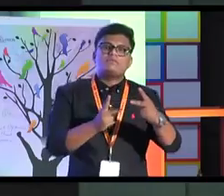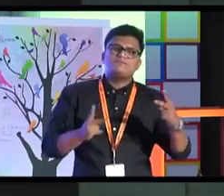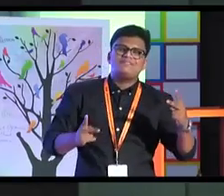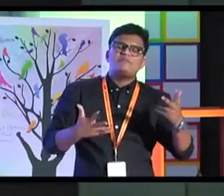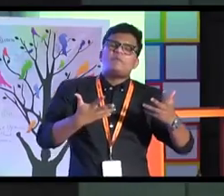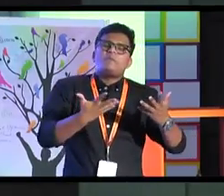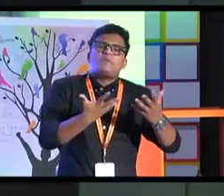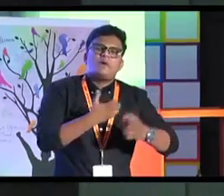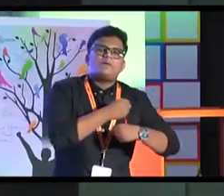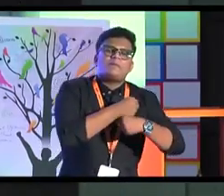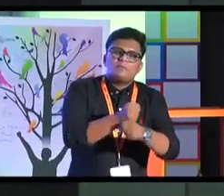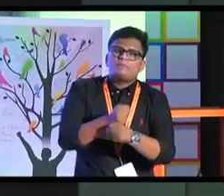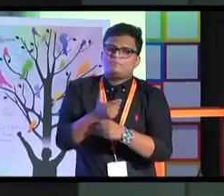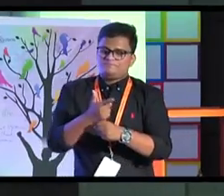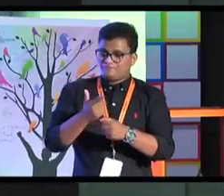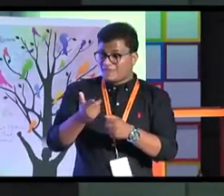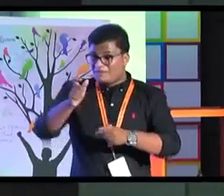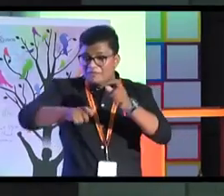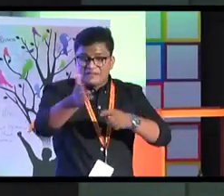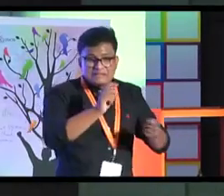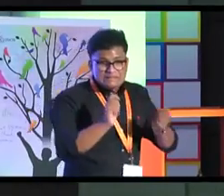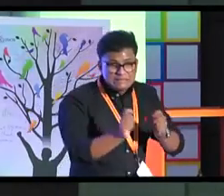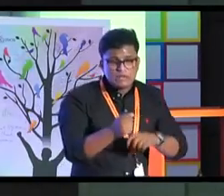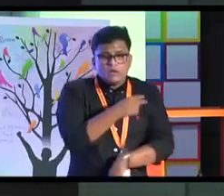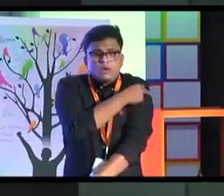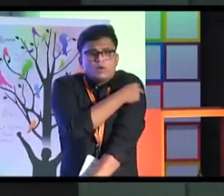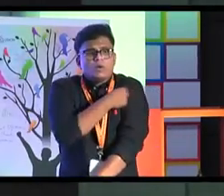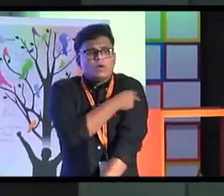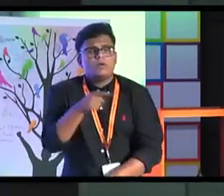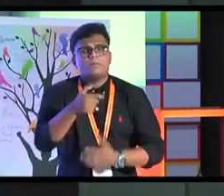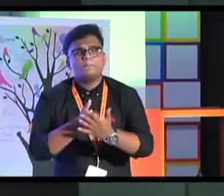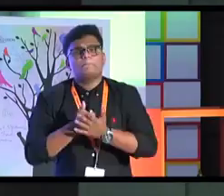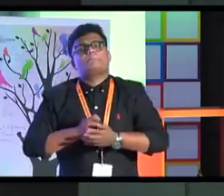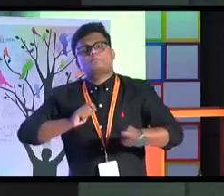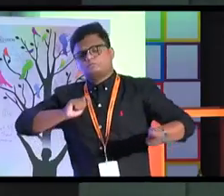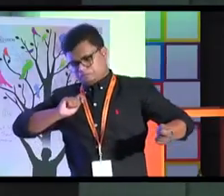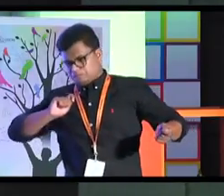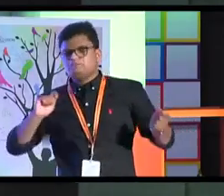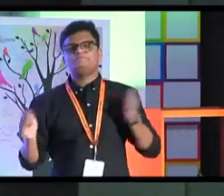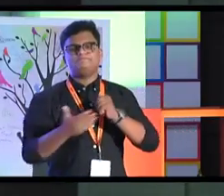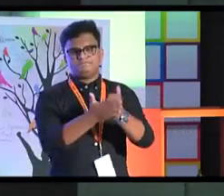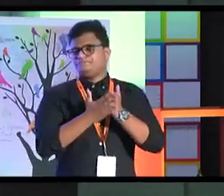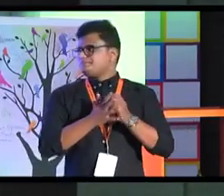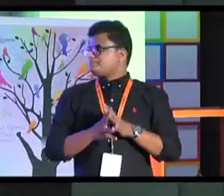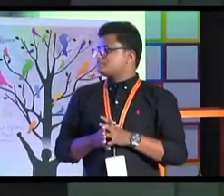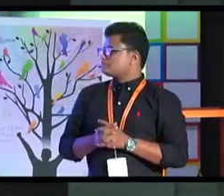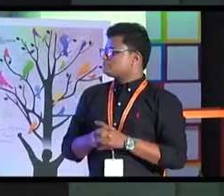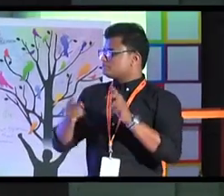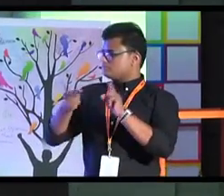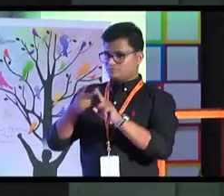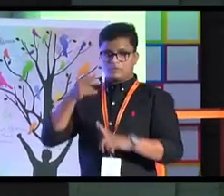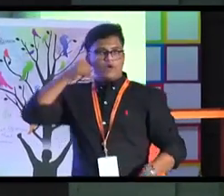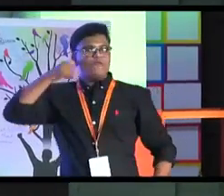you know, change makers. All these volunteers are change makers in the society. The second pillar is our mobile